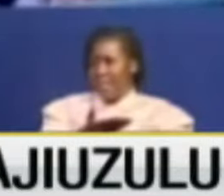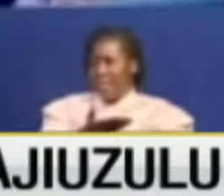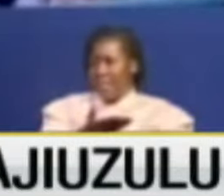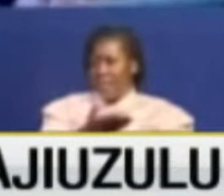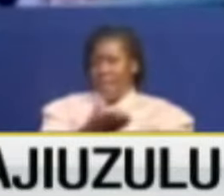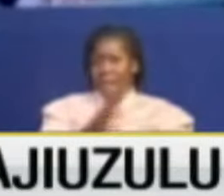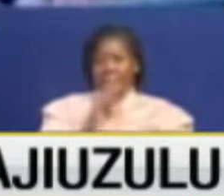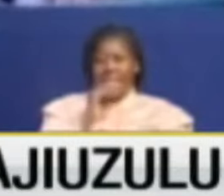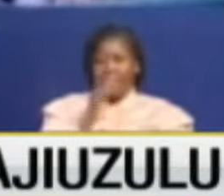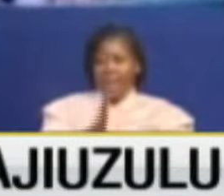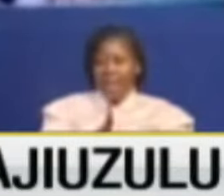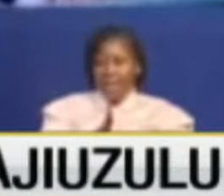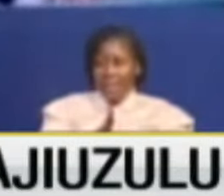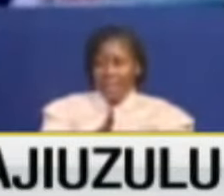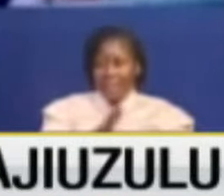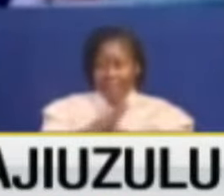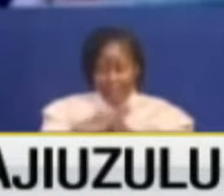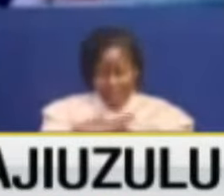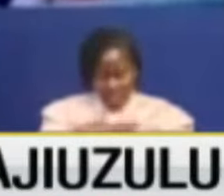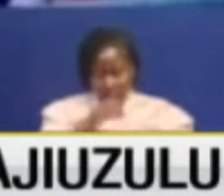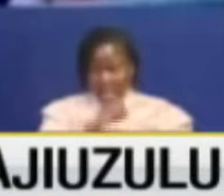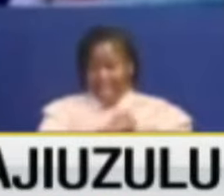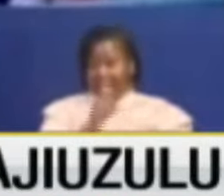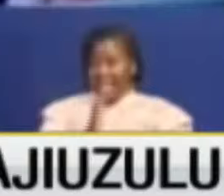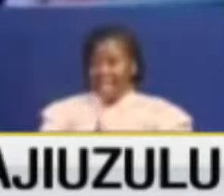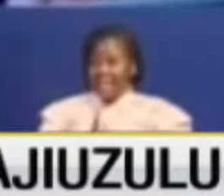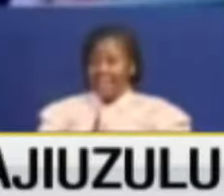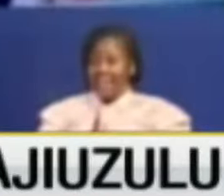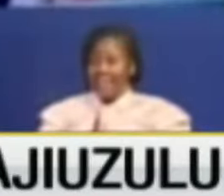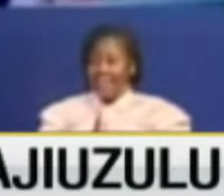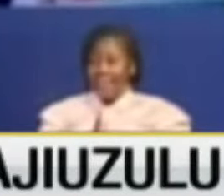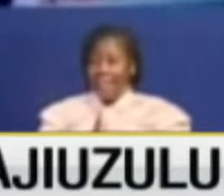Mr. Speaker, sir, distinguished senators,